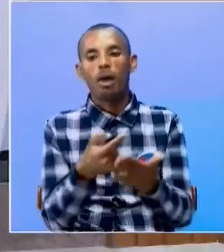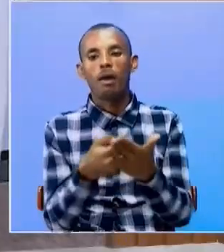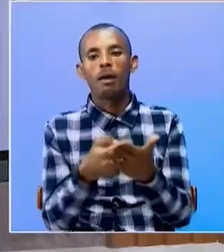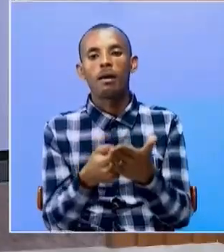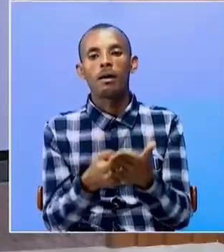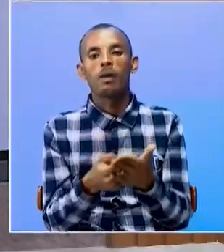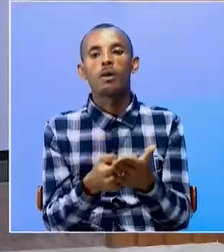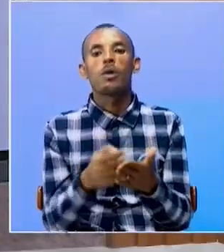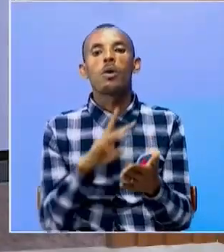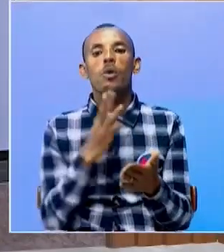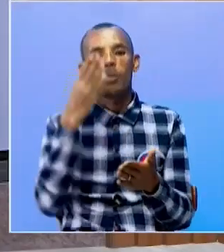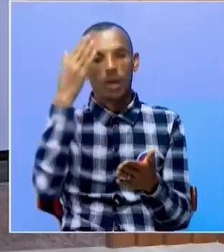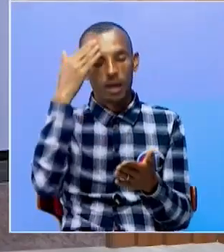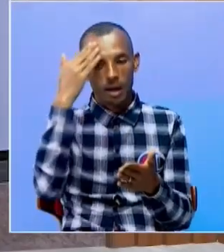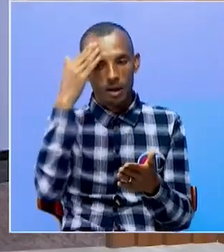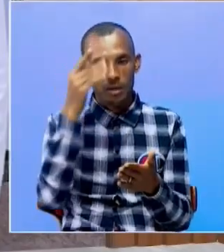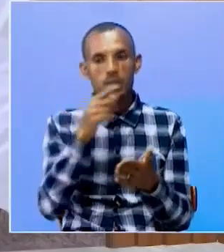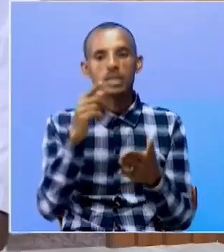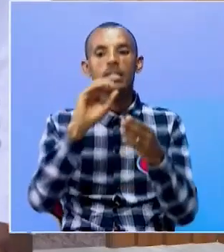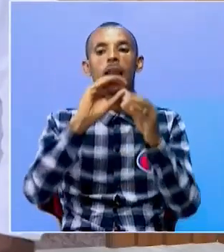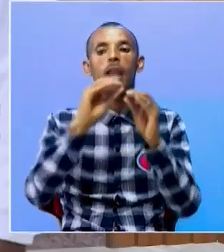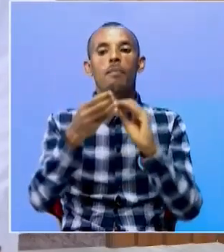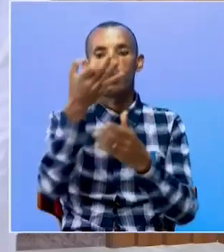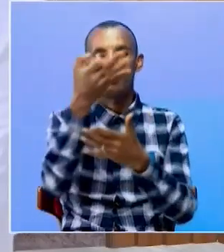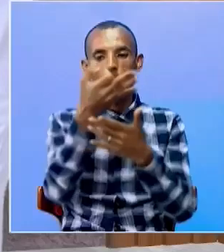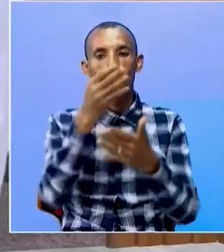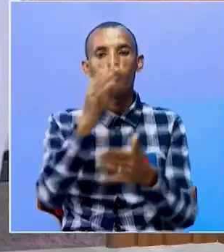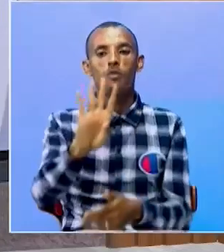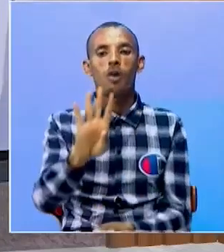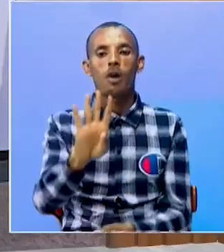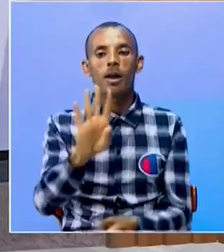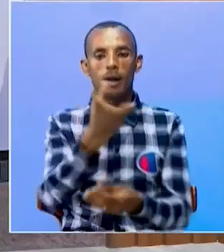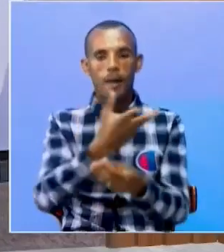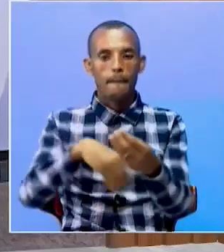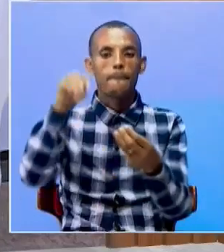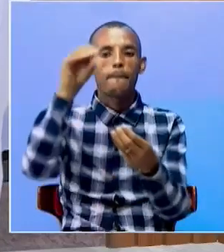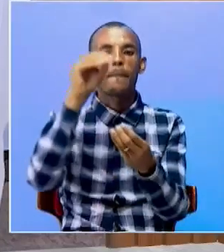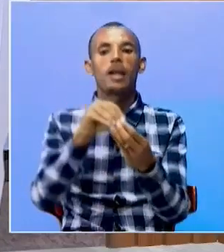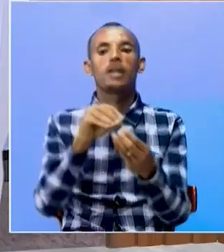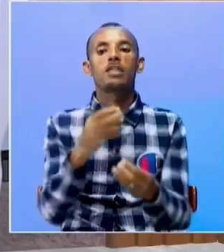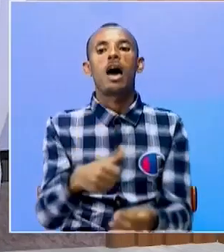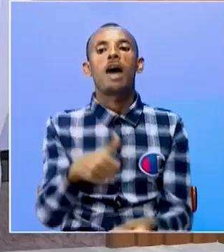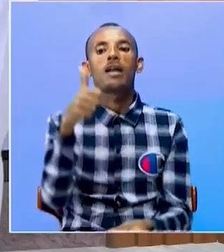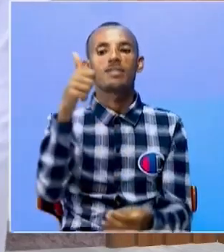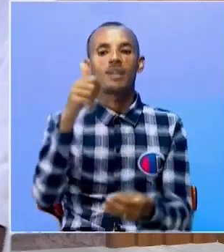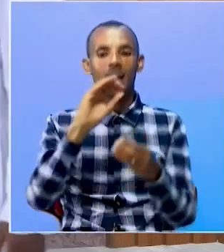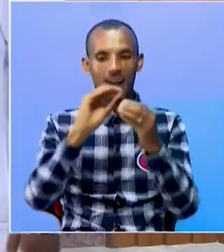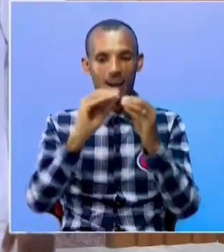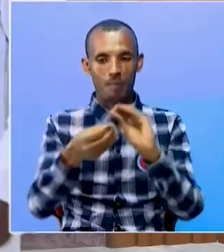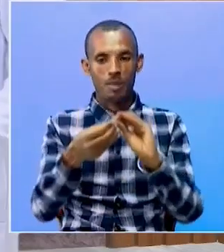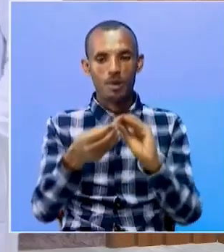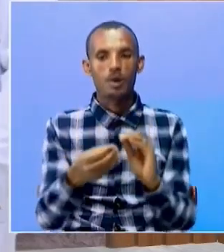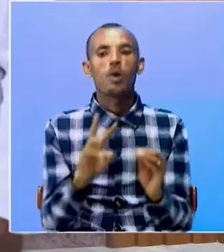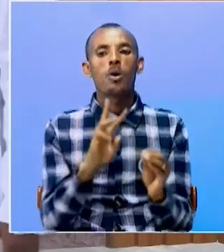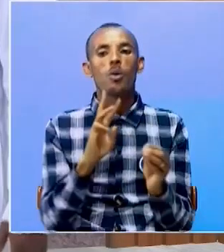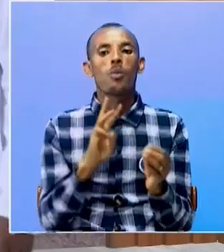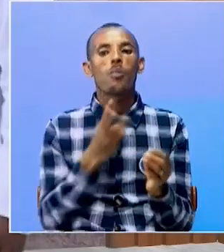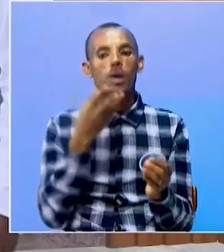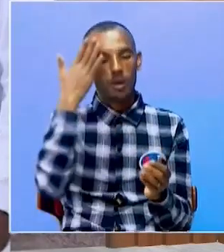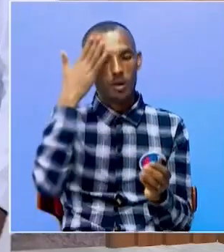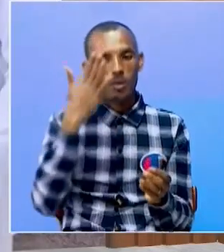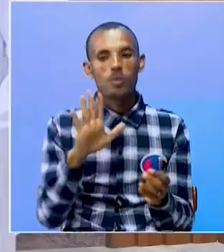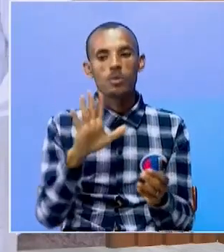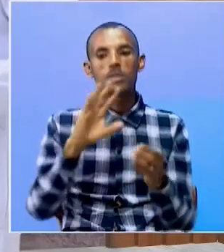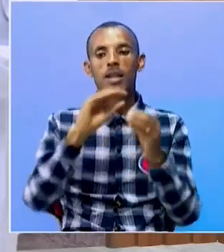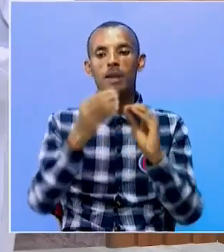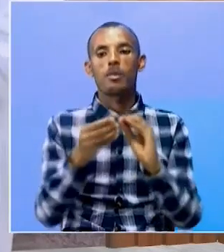Here, we know there is the number 4 here, plus another number, a number. We don't know that number.